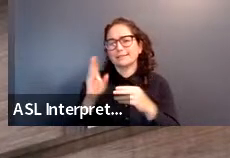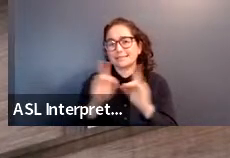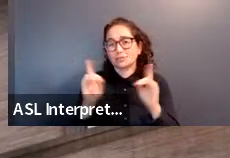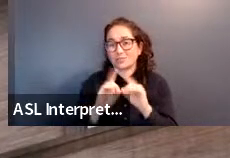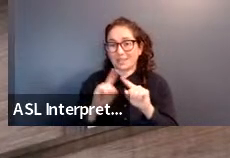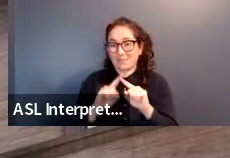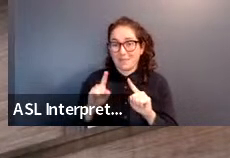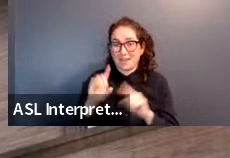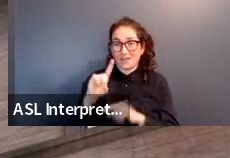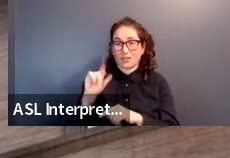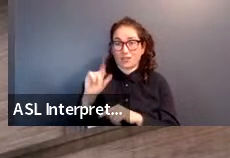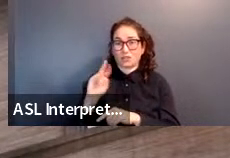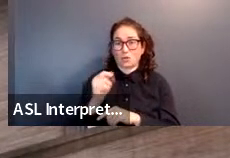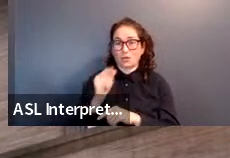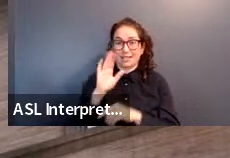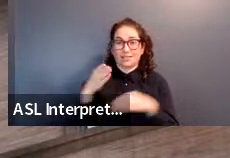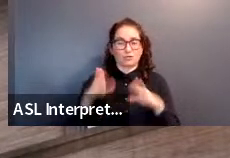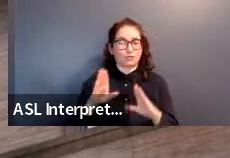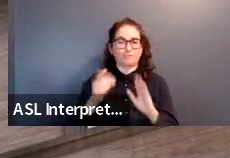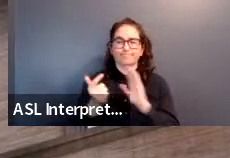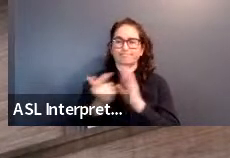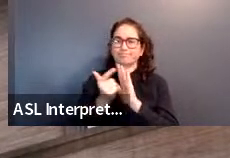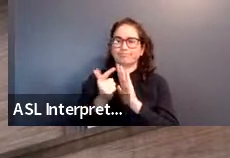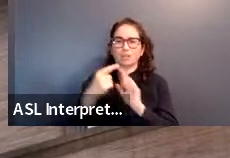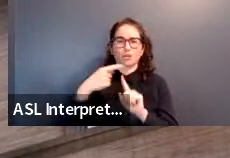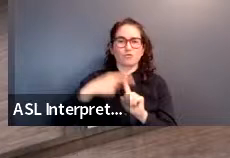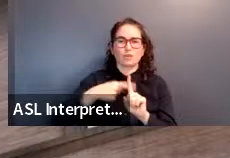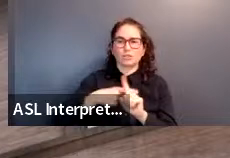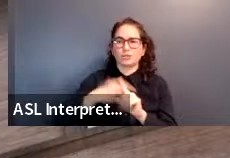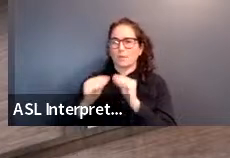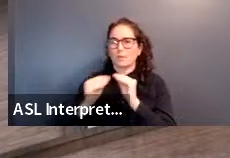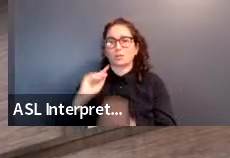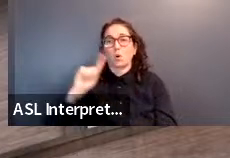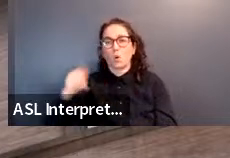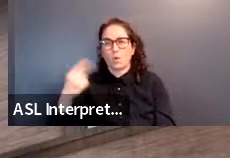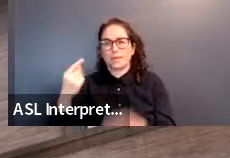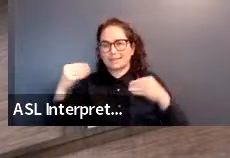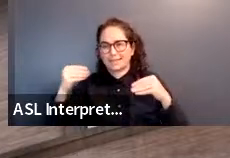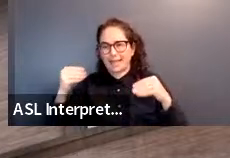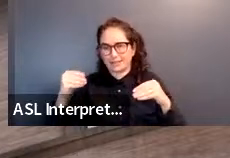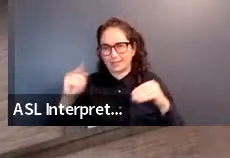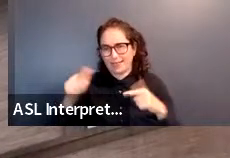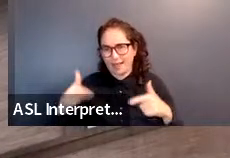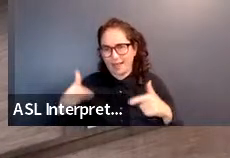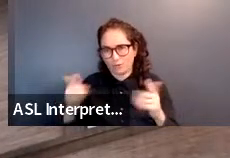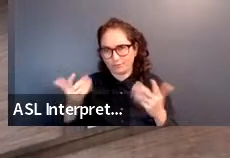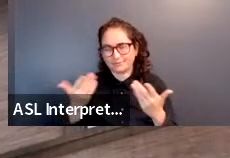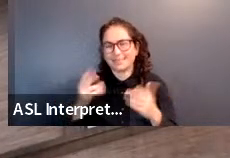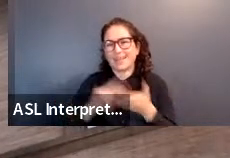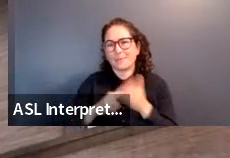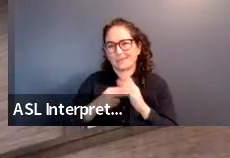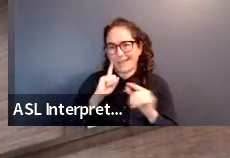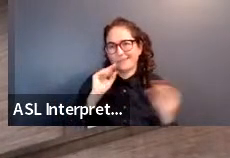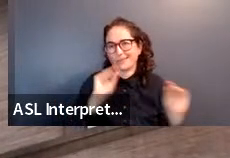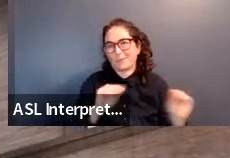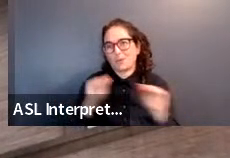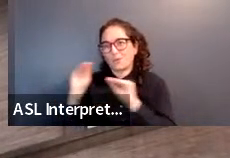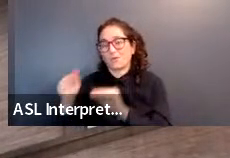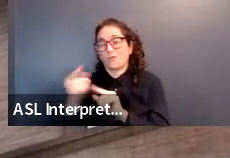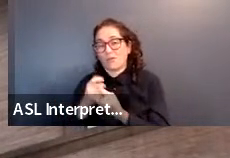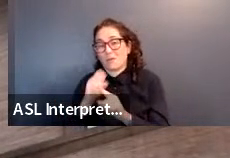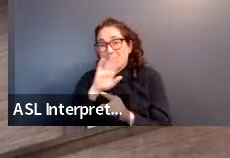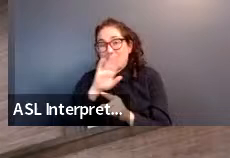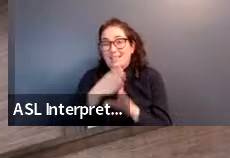on his street does not allow rentals, repairs, just sales. And so he would have to move from the neighborhood